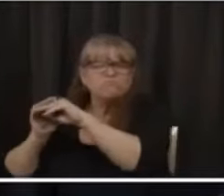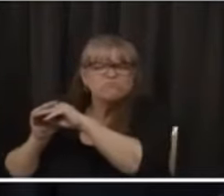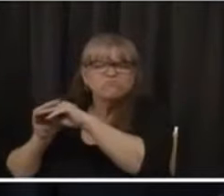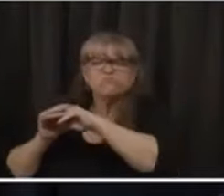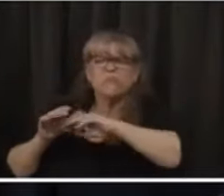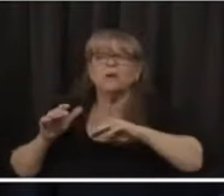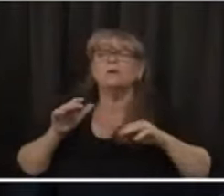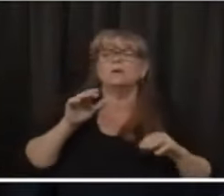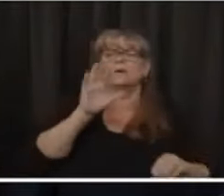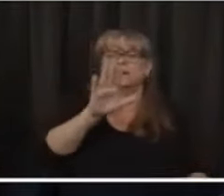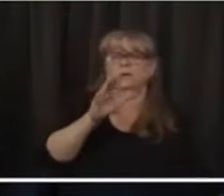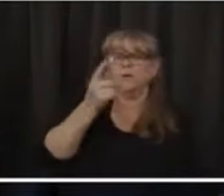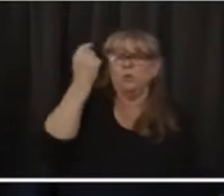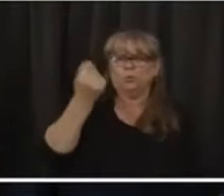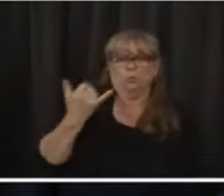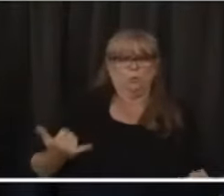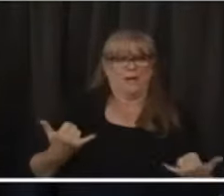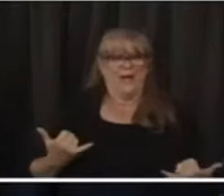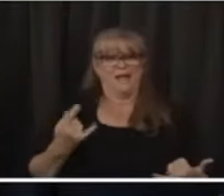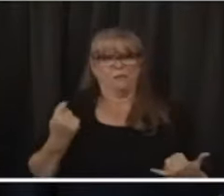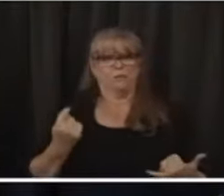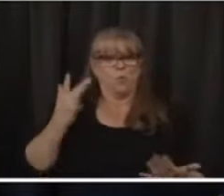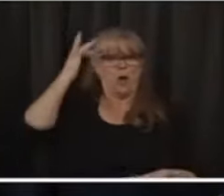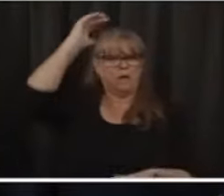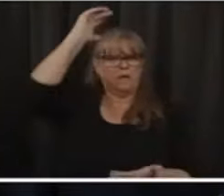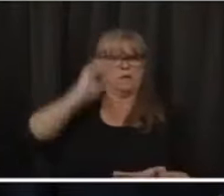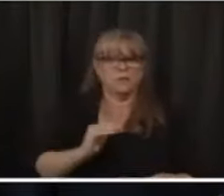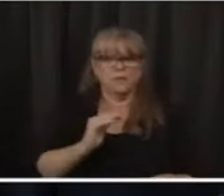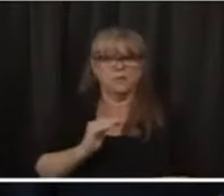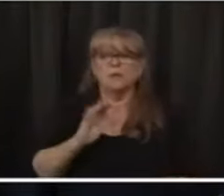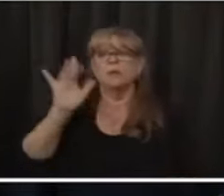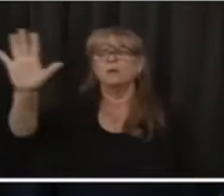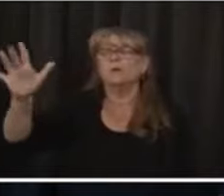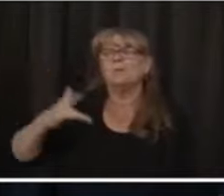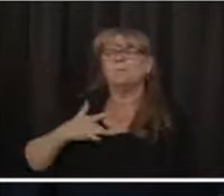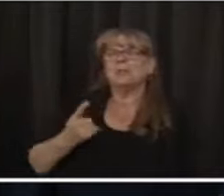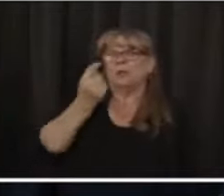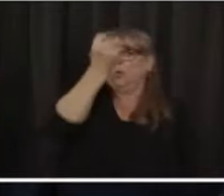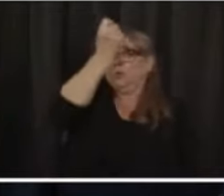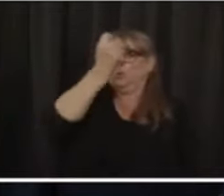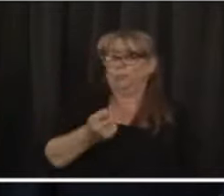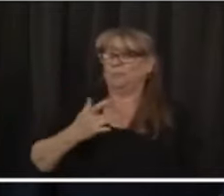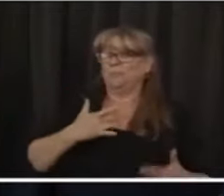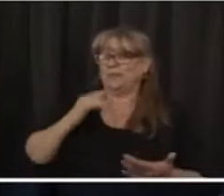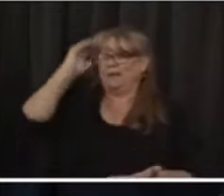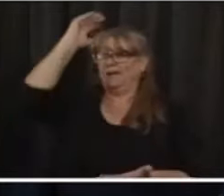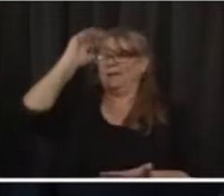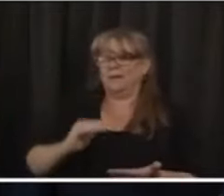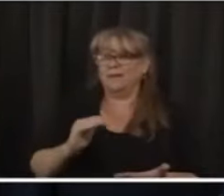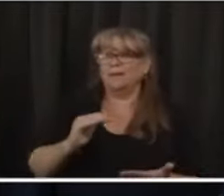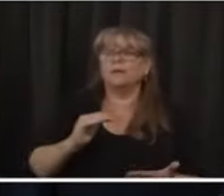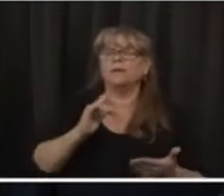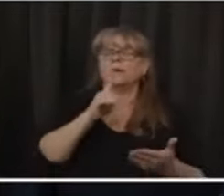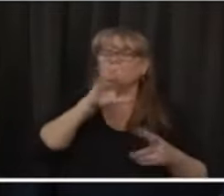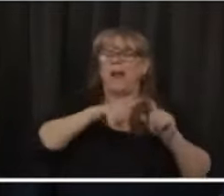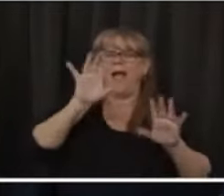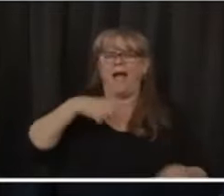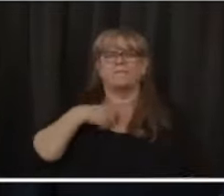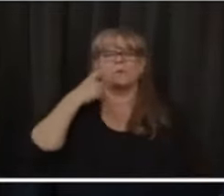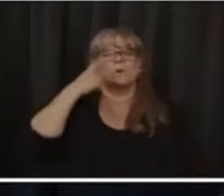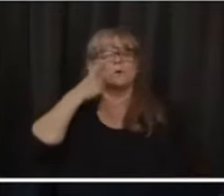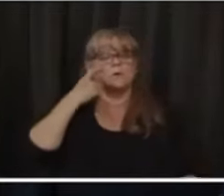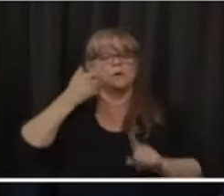So if you look at every Tuesday, we often have the highest positivity rate. I think what we really need to watch is the next few days. We only